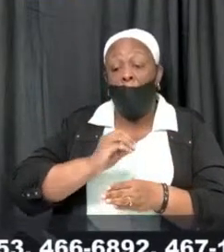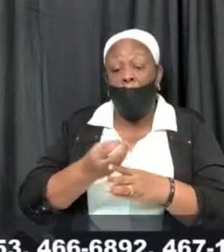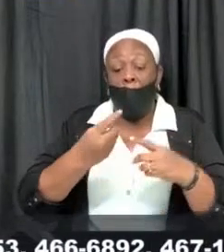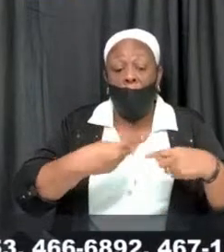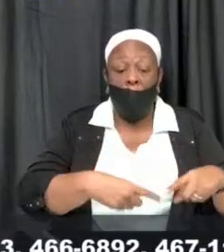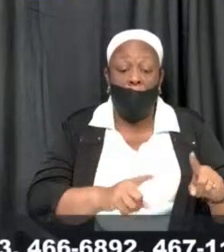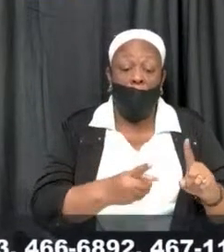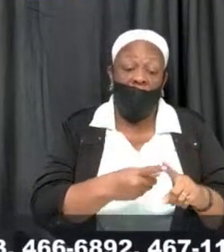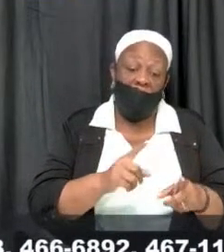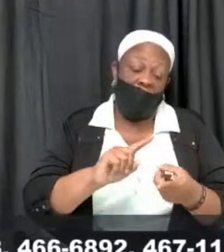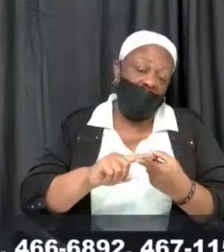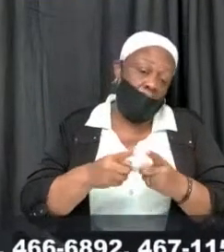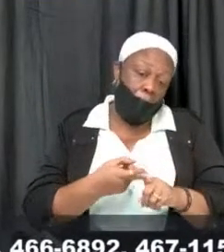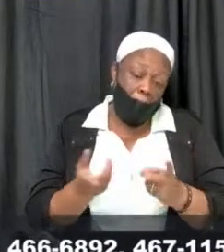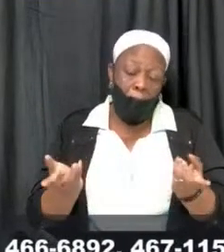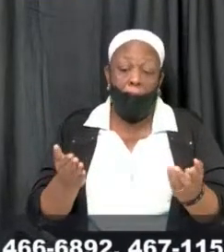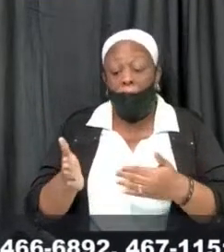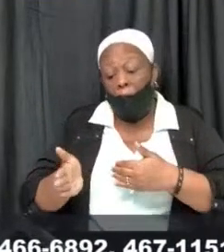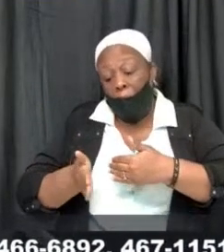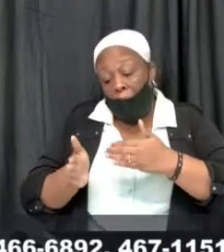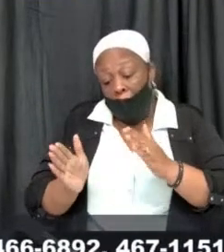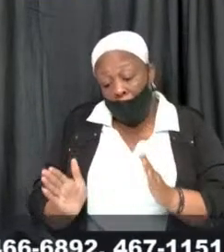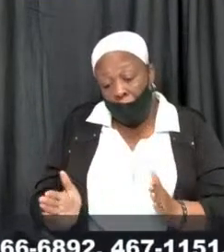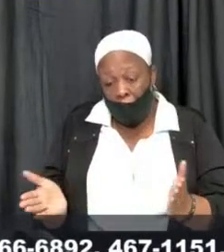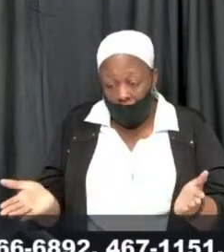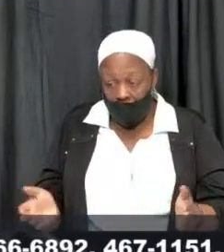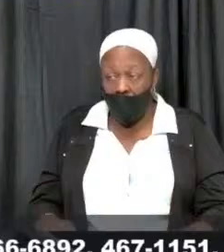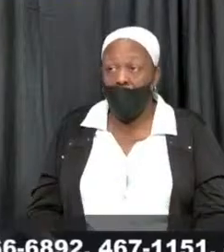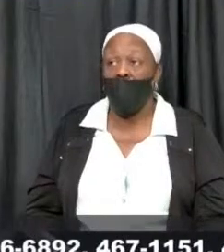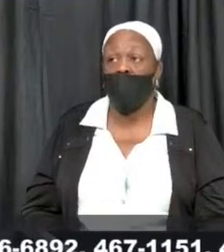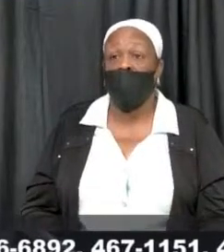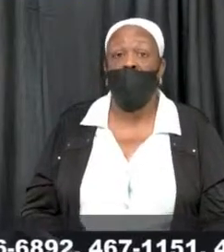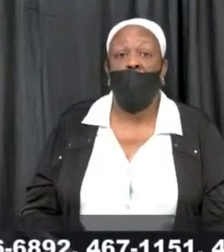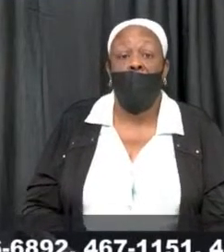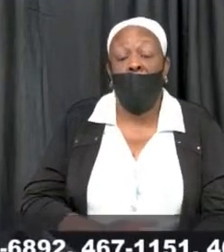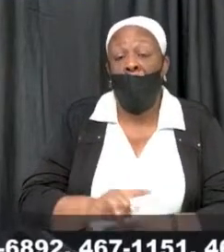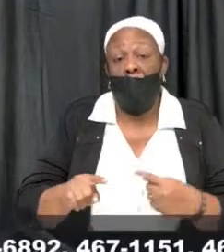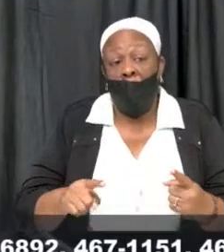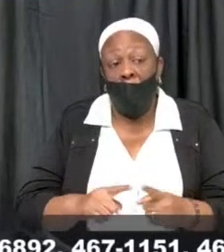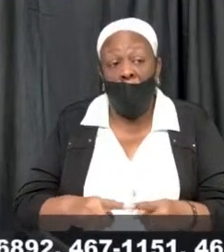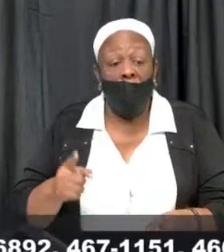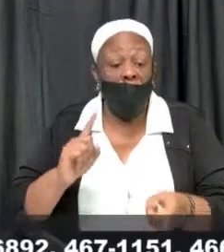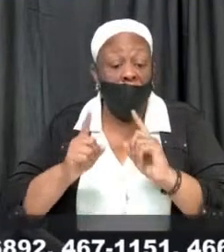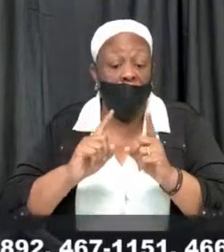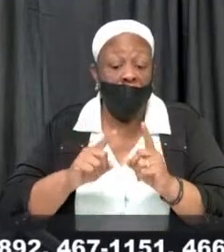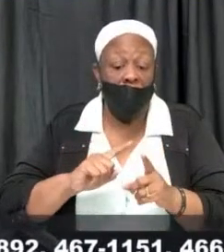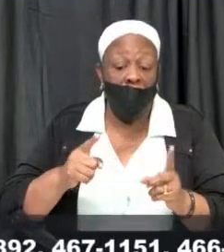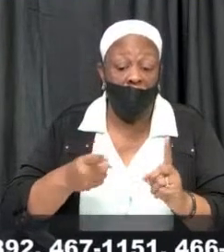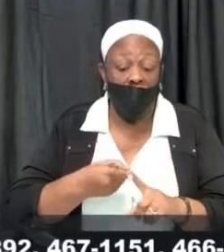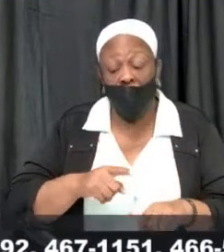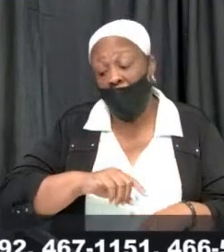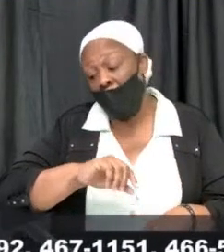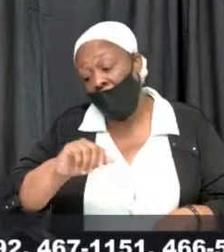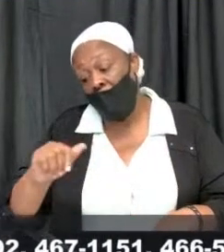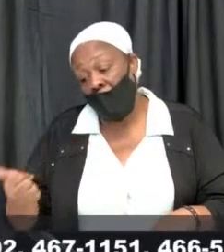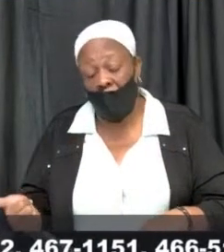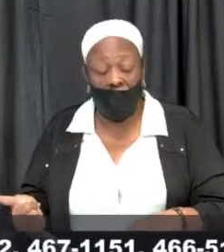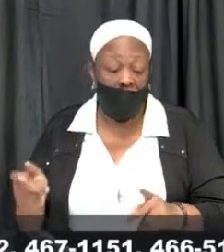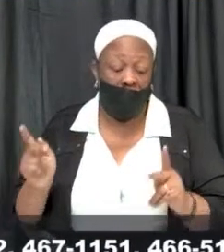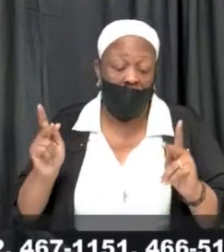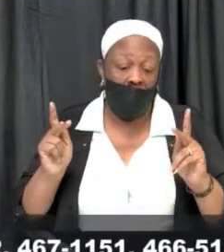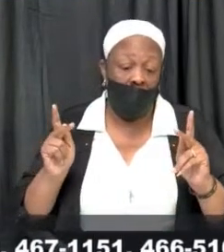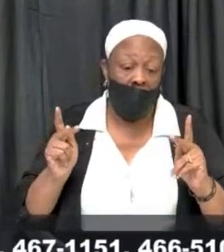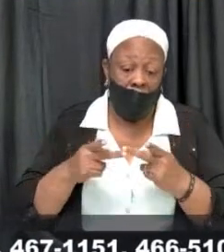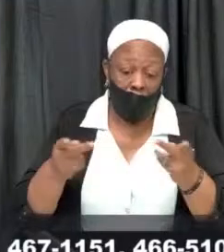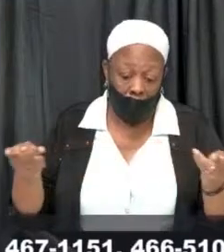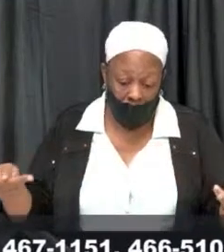for a particular reason. Having discussions with our colleagues in the caucuses, that's the National Disaster